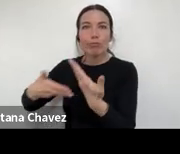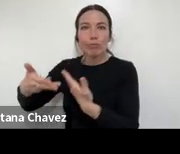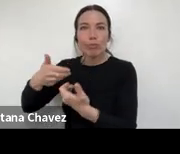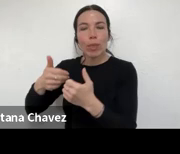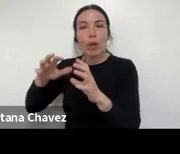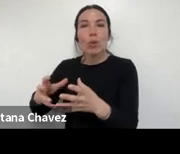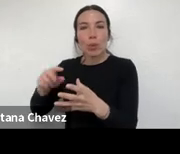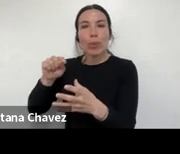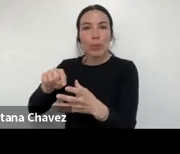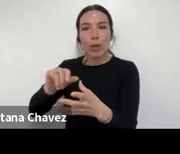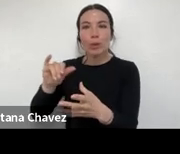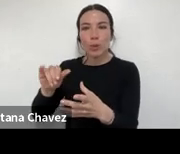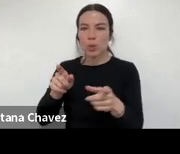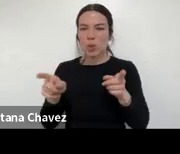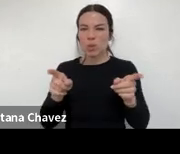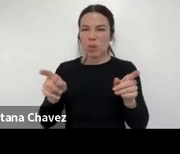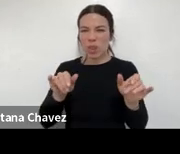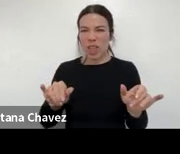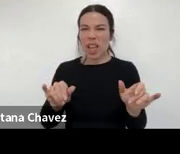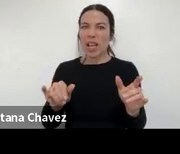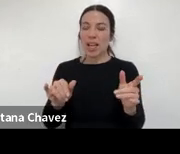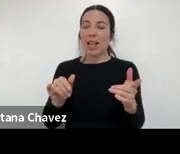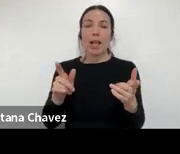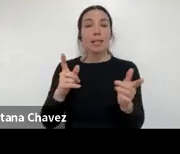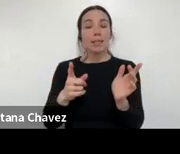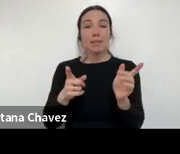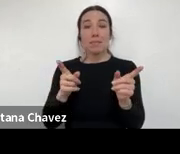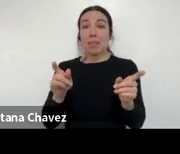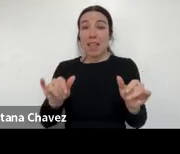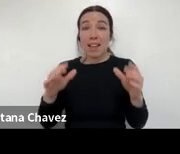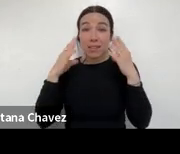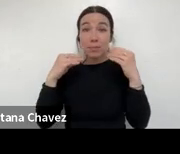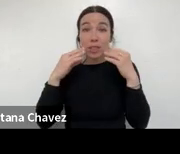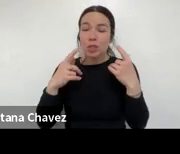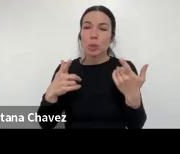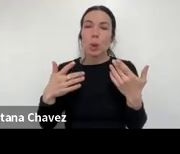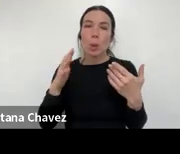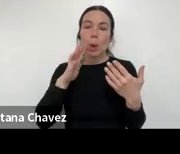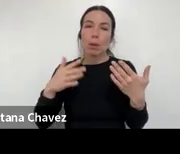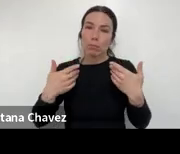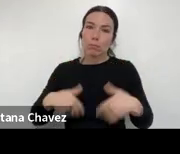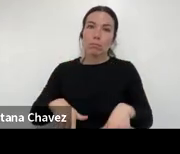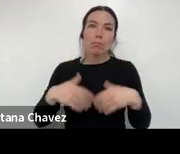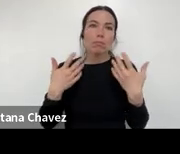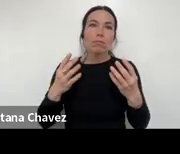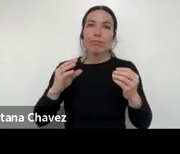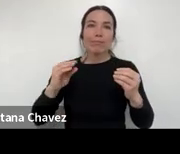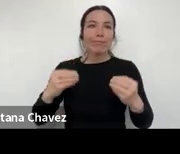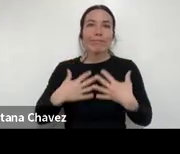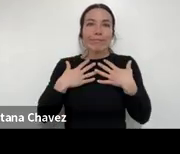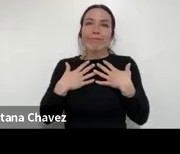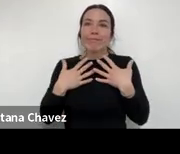be a fantastically nourishing experience, because you're in an